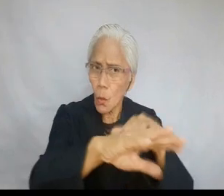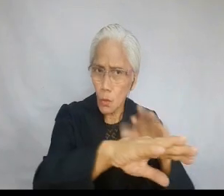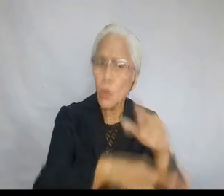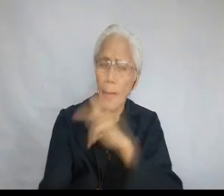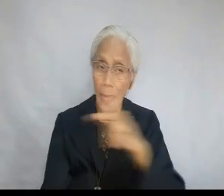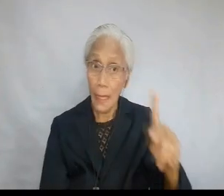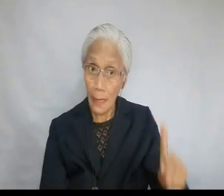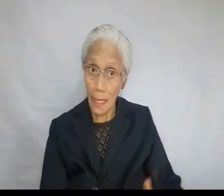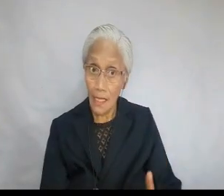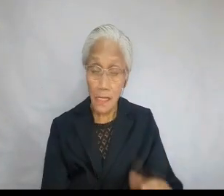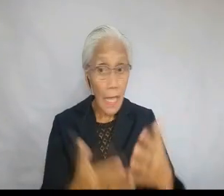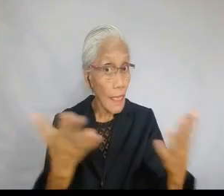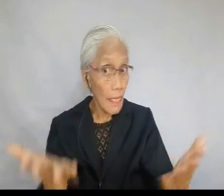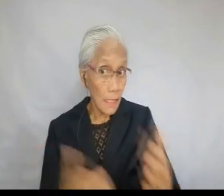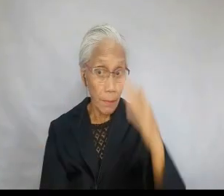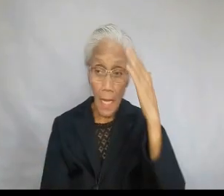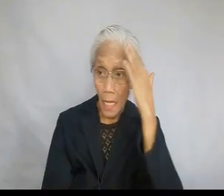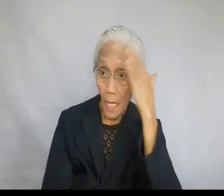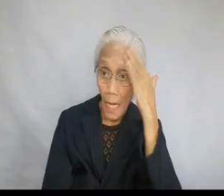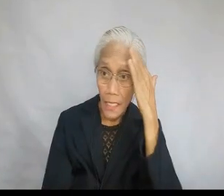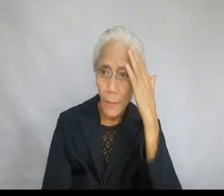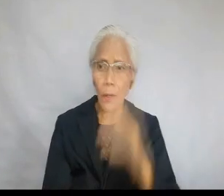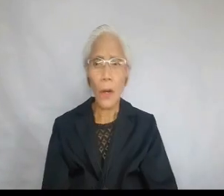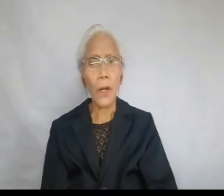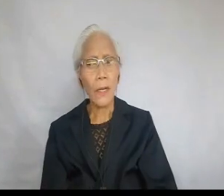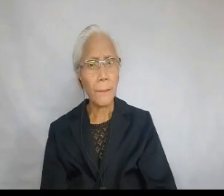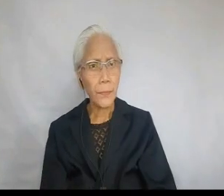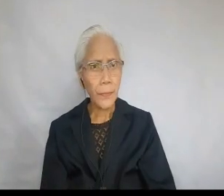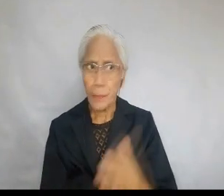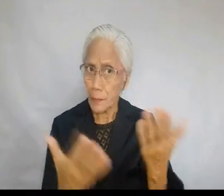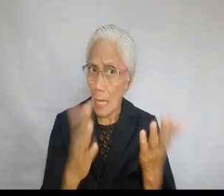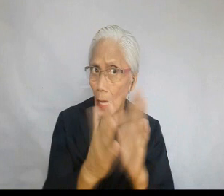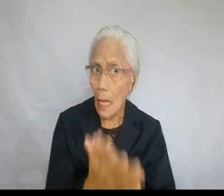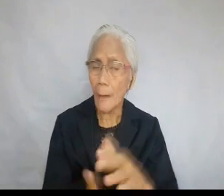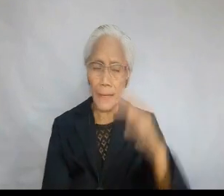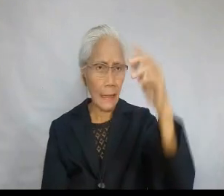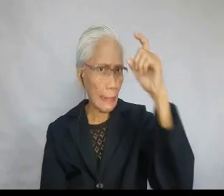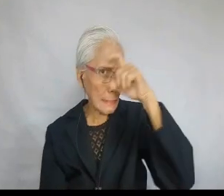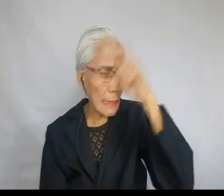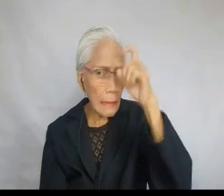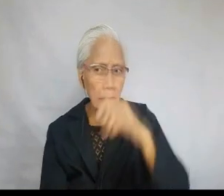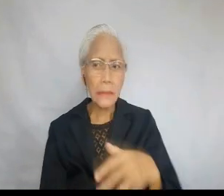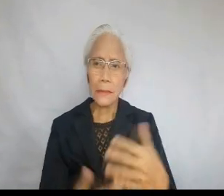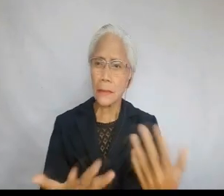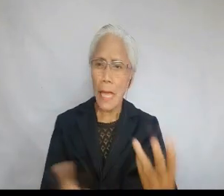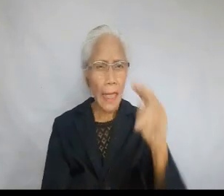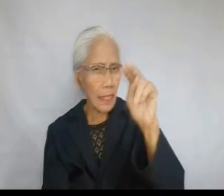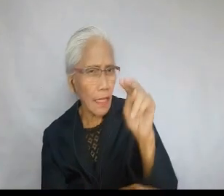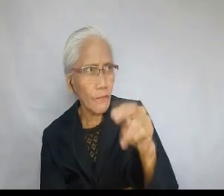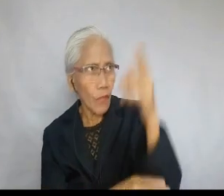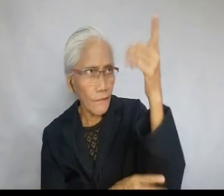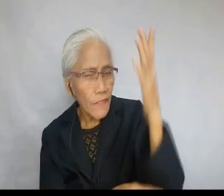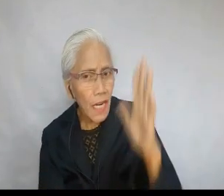So, we are called to be kings. This is being knowledgeable. This is being